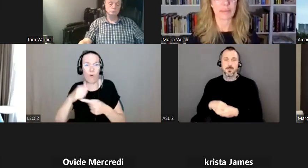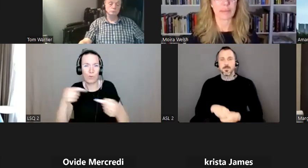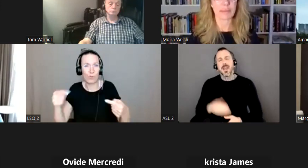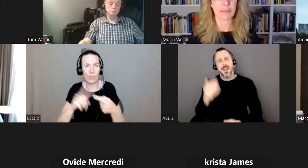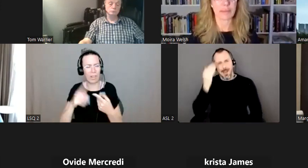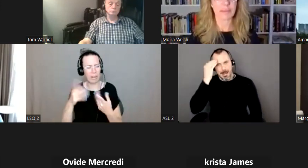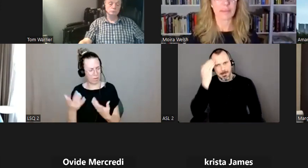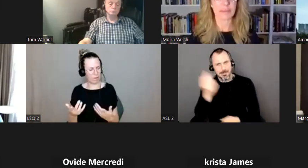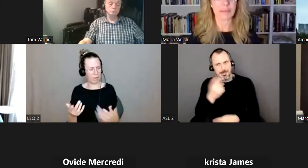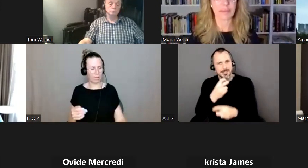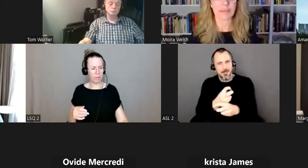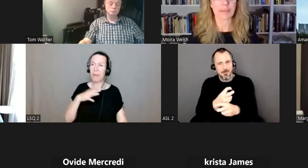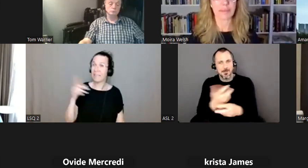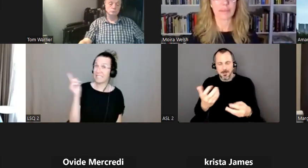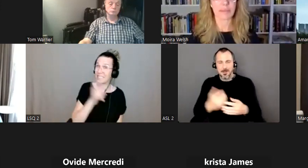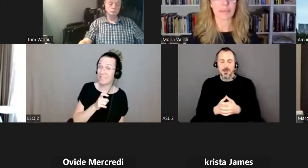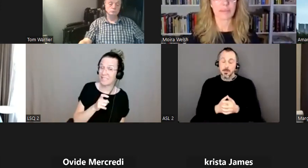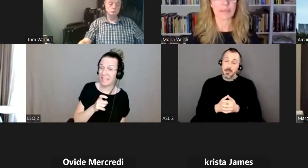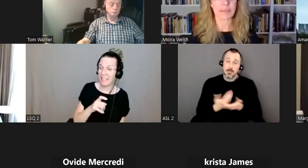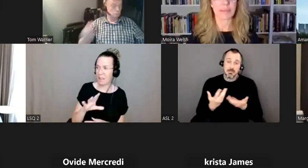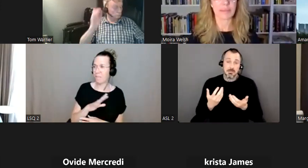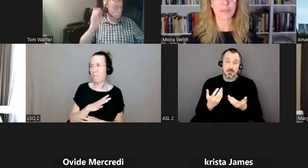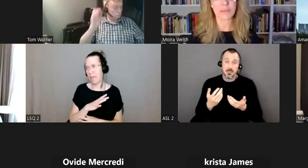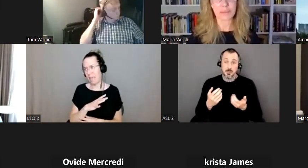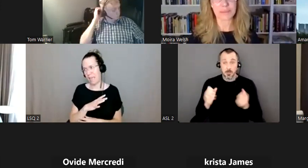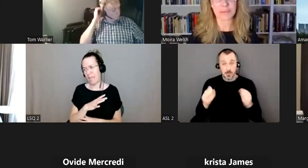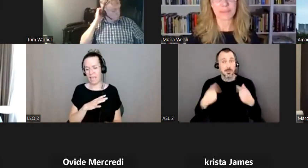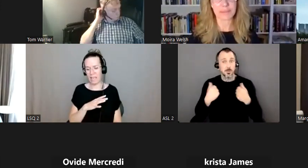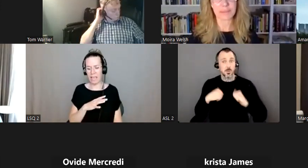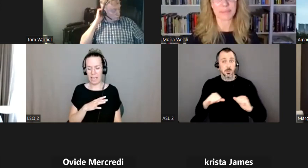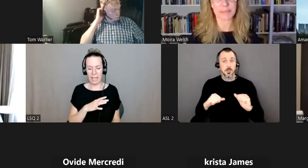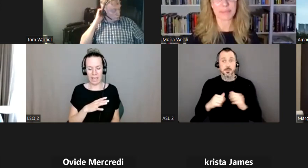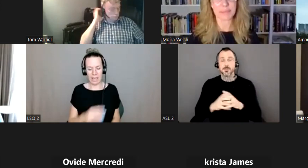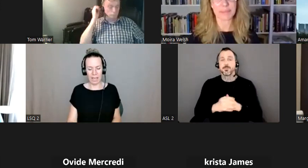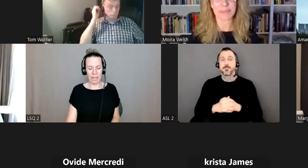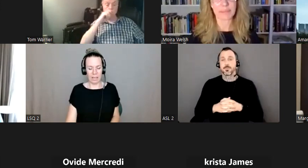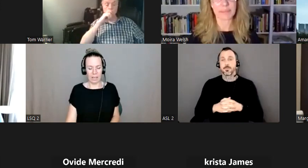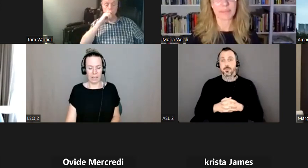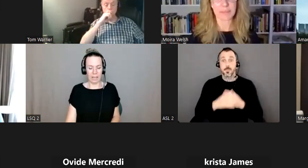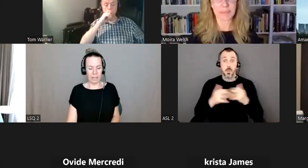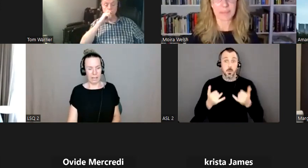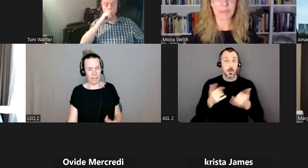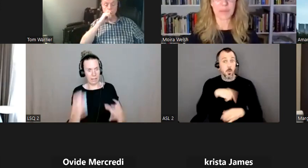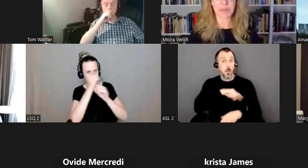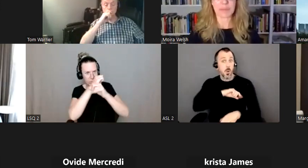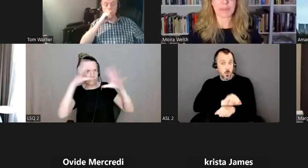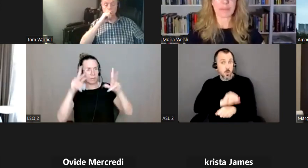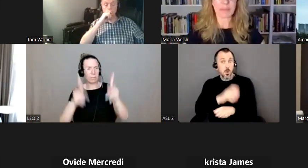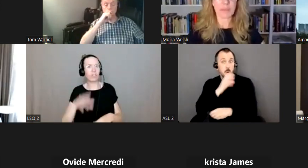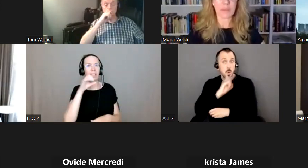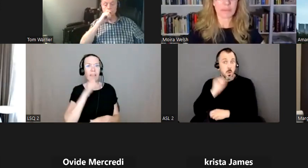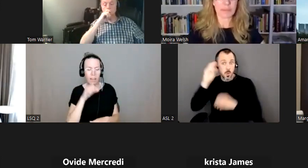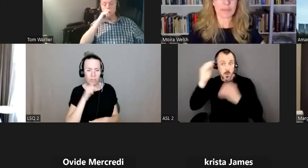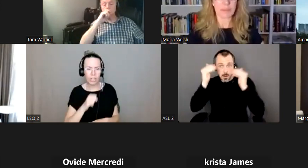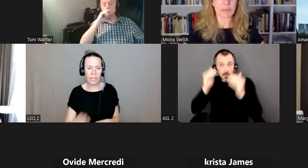but practical area. We're actually taking that one on and designing that with older adults. And then the other one is, I